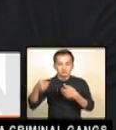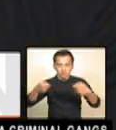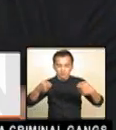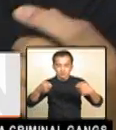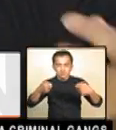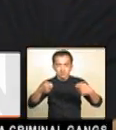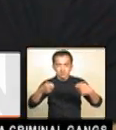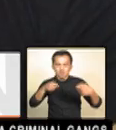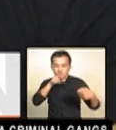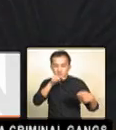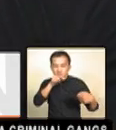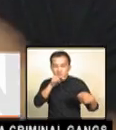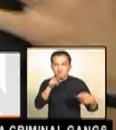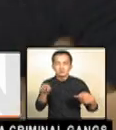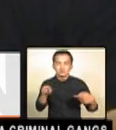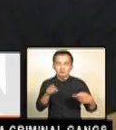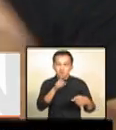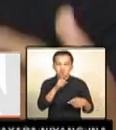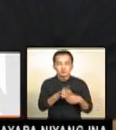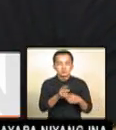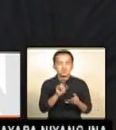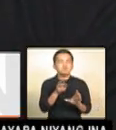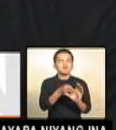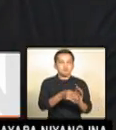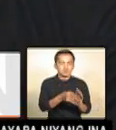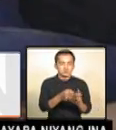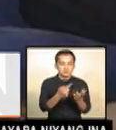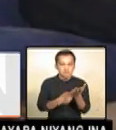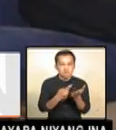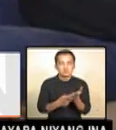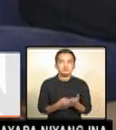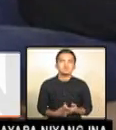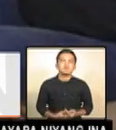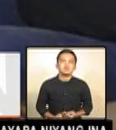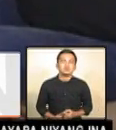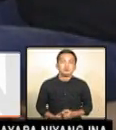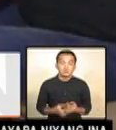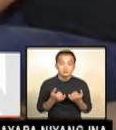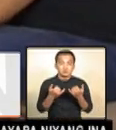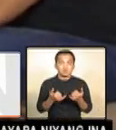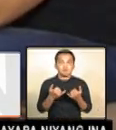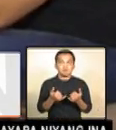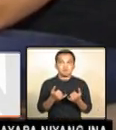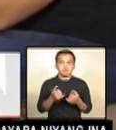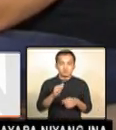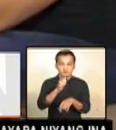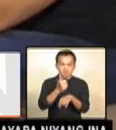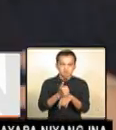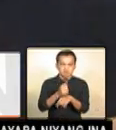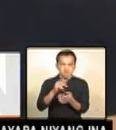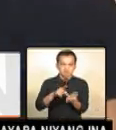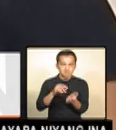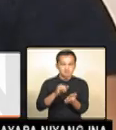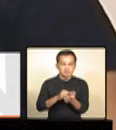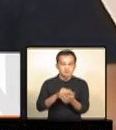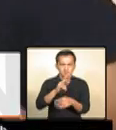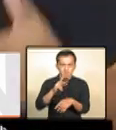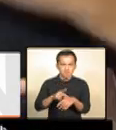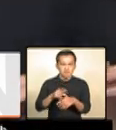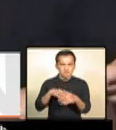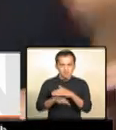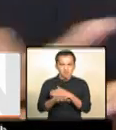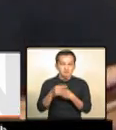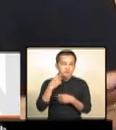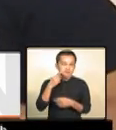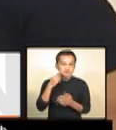they were tweeting, and they were really involved in the discussions. Sa ngayon, founder si JP ng Philippine Accessible Deaf